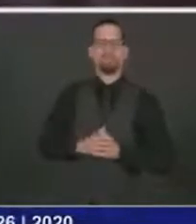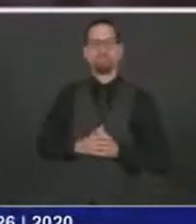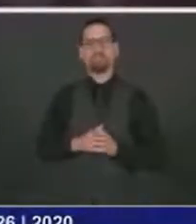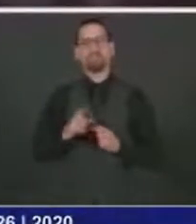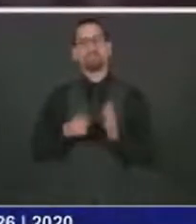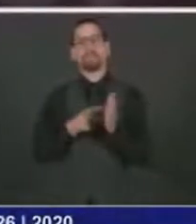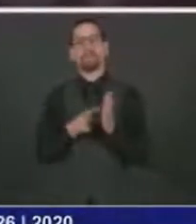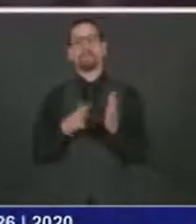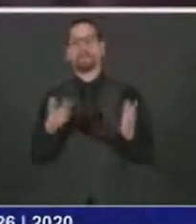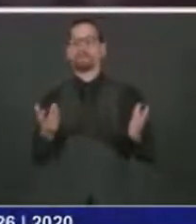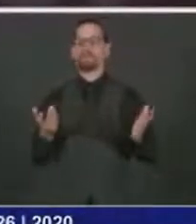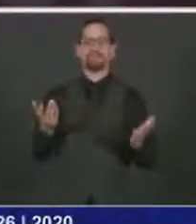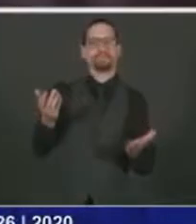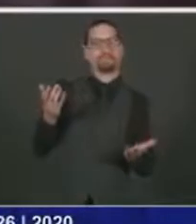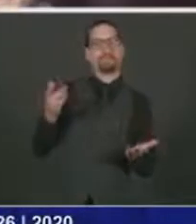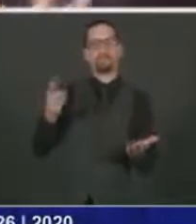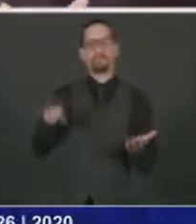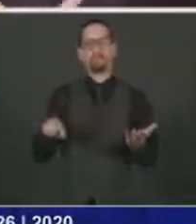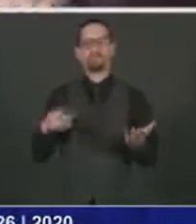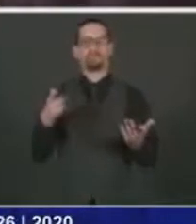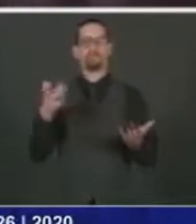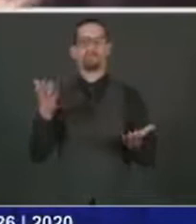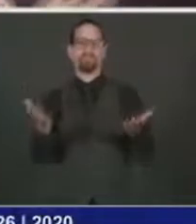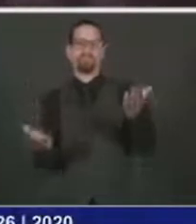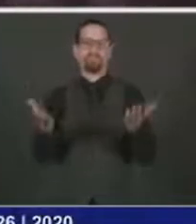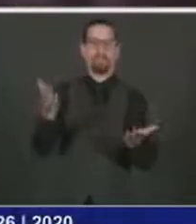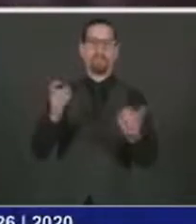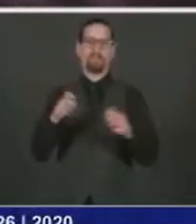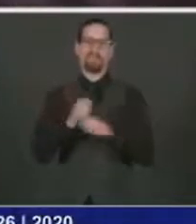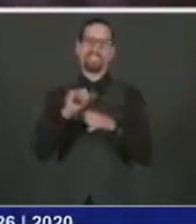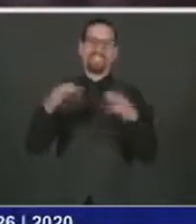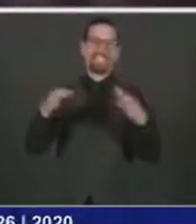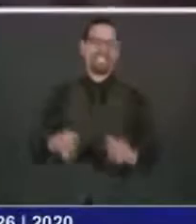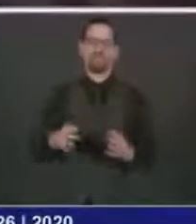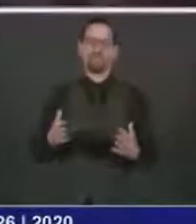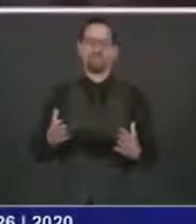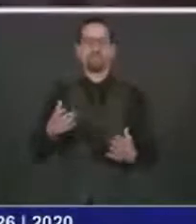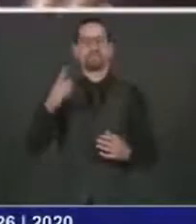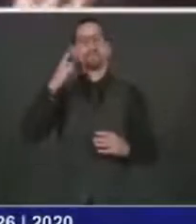practical decisions and not necessarily think about the